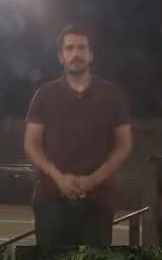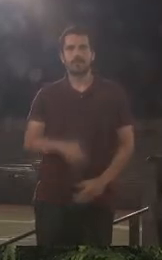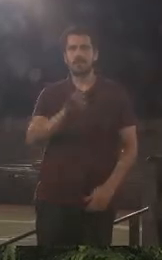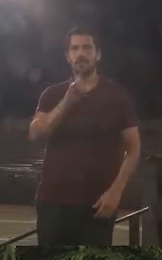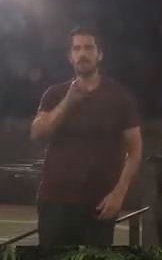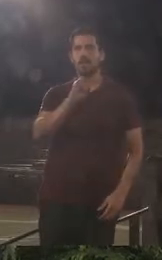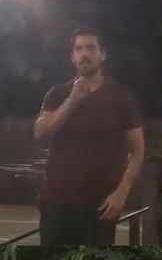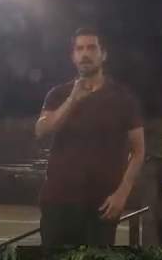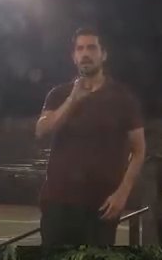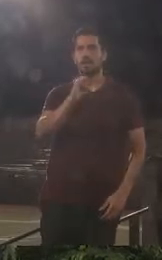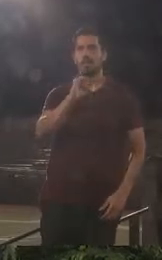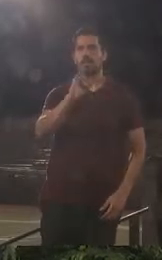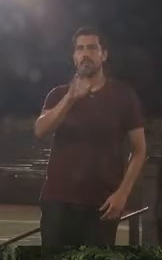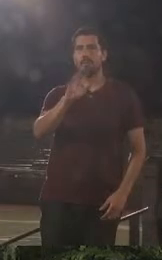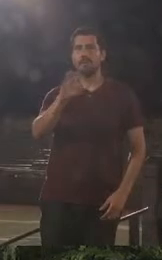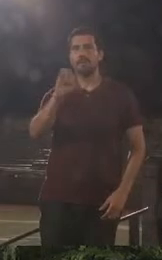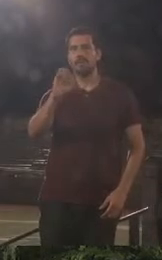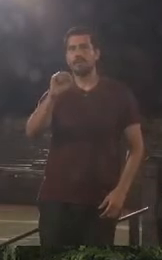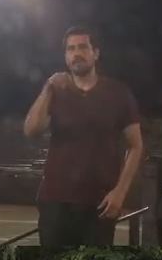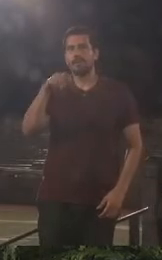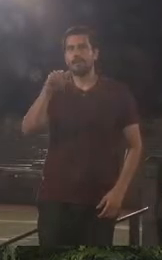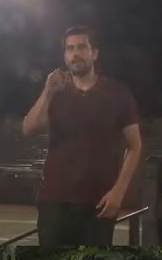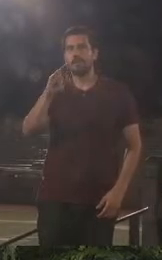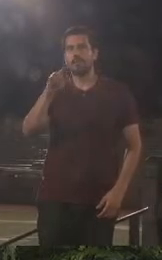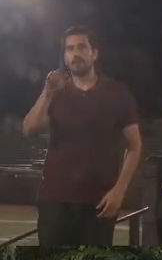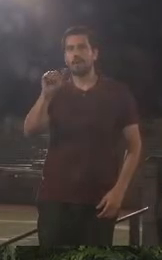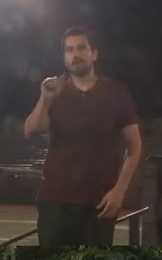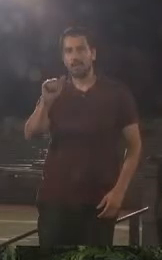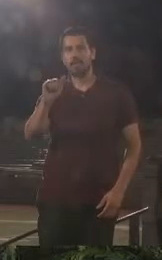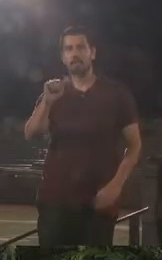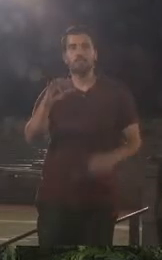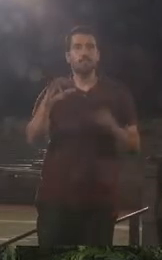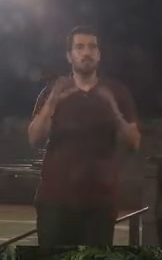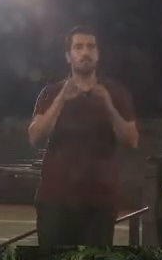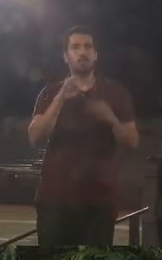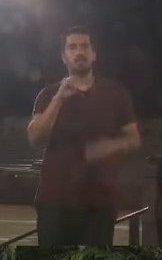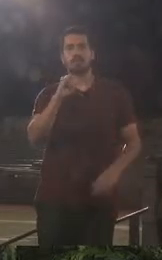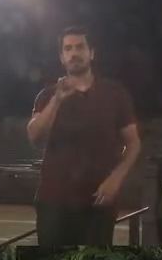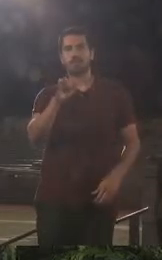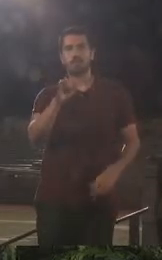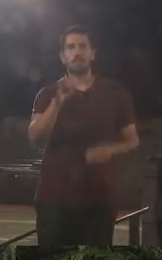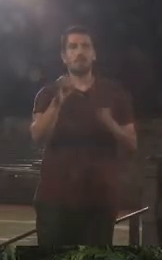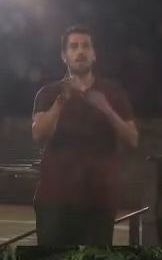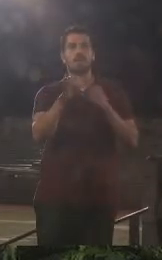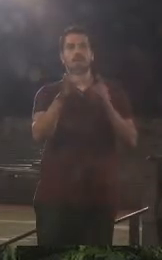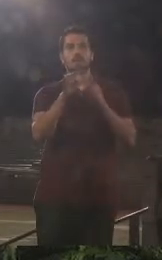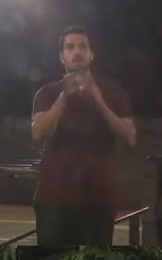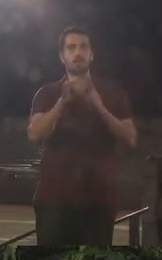Dominic Orlando Esparza earned certification in Microsoft Office Specialist Word.